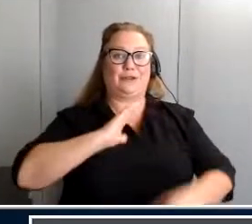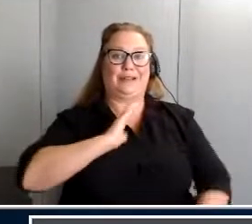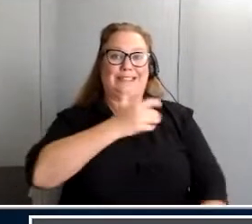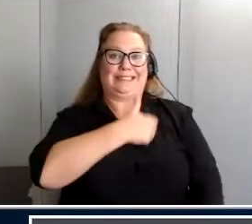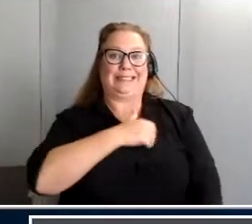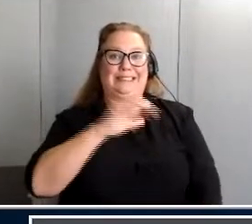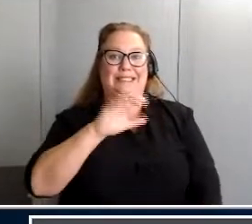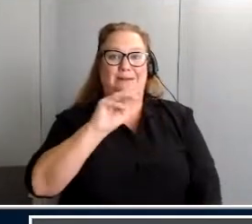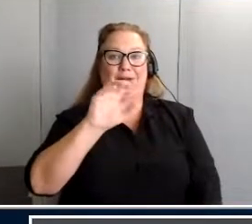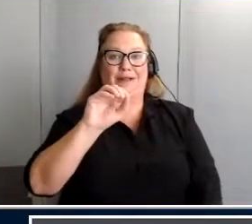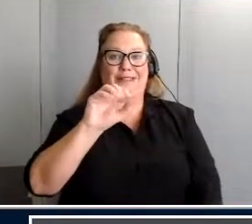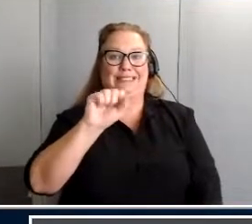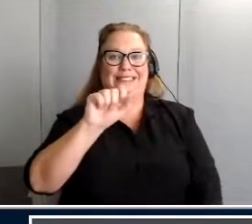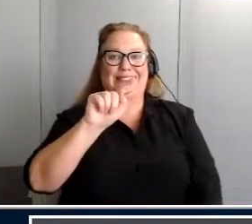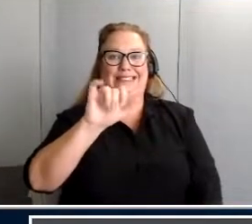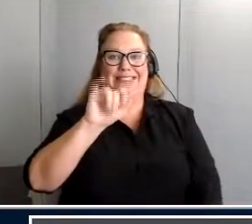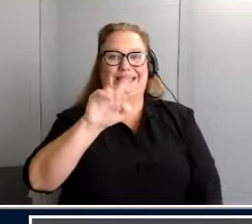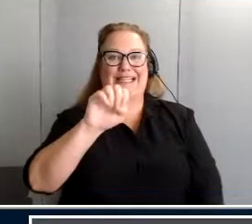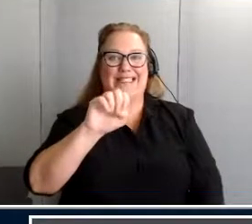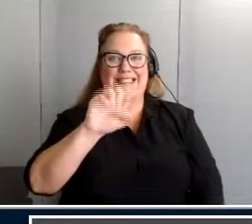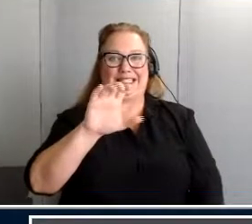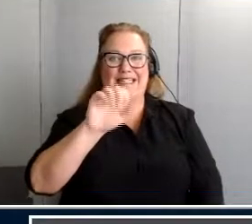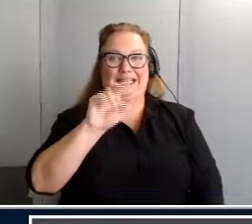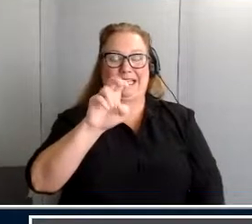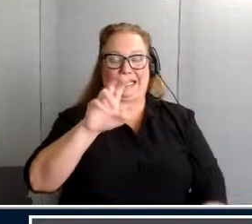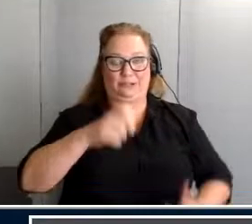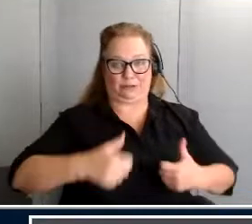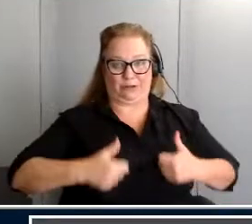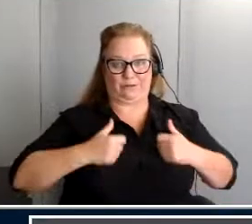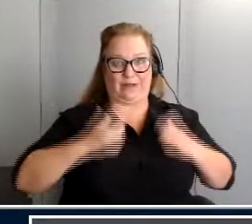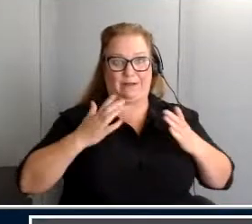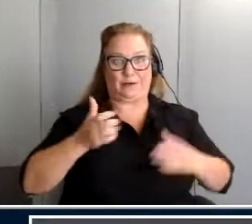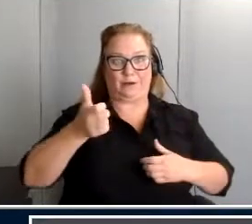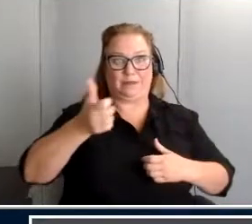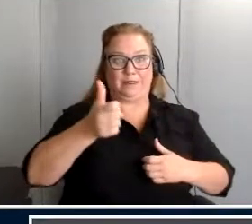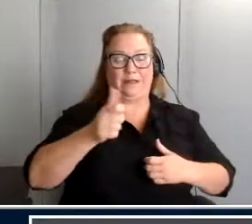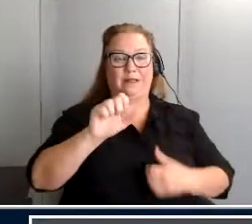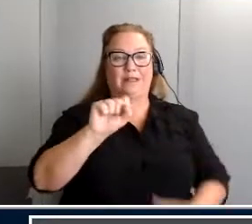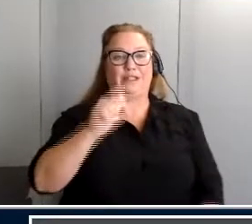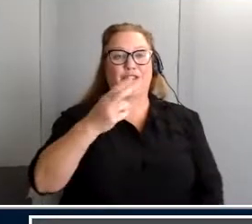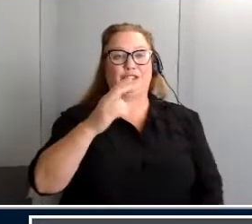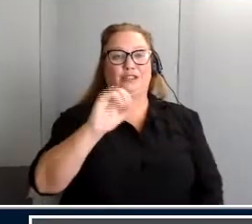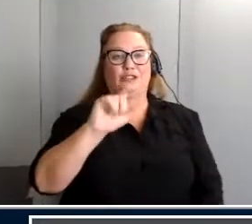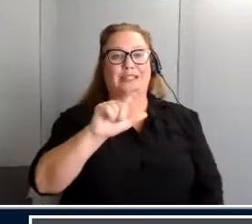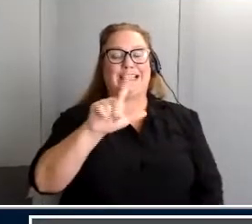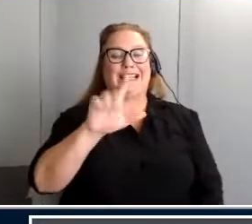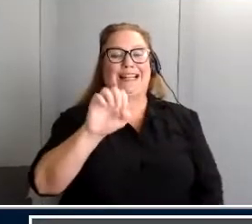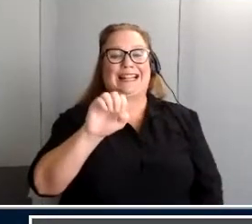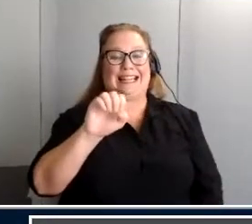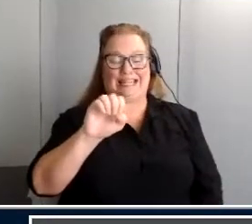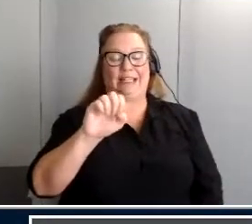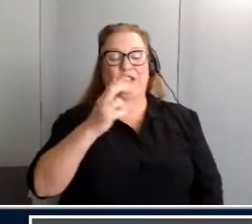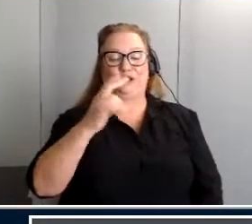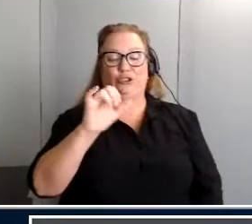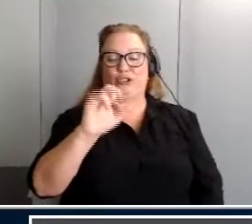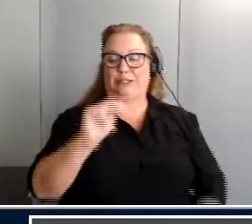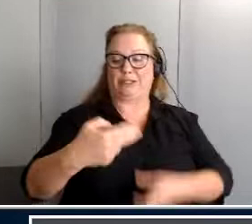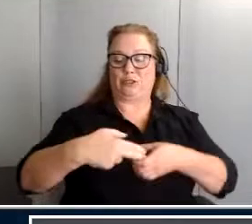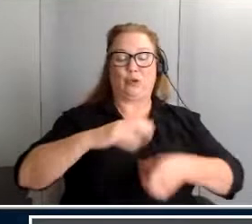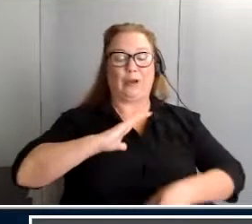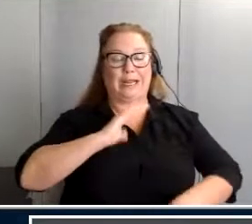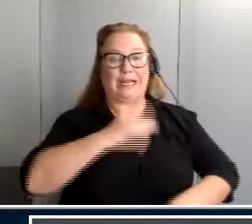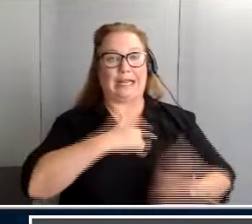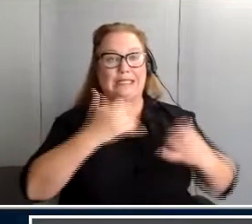Dr. Steve Stites, who is a cancer survivor himself, but also Shinling Shin. Dr. Shinling Shin is joining us today, and some of